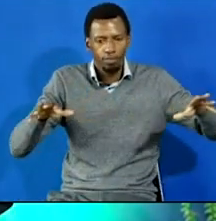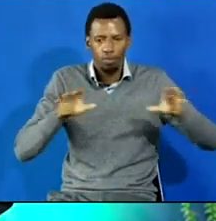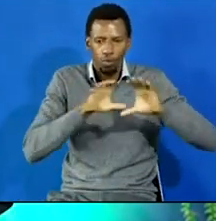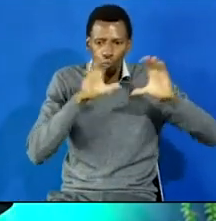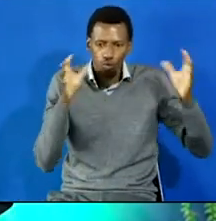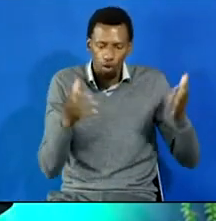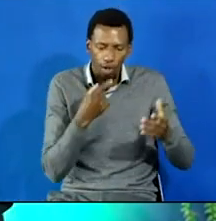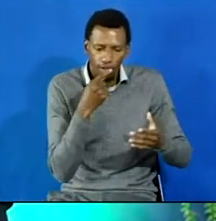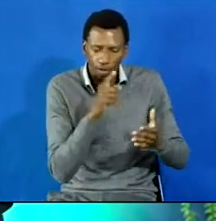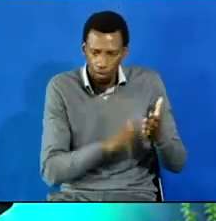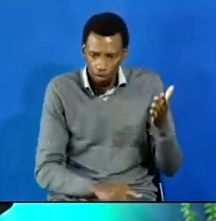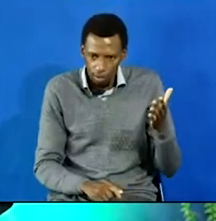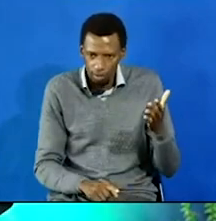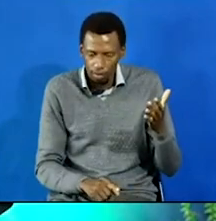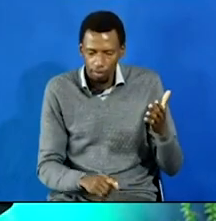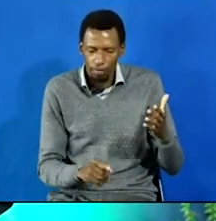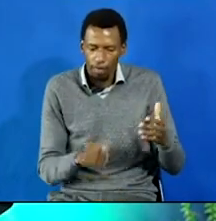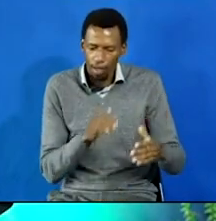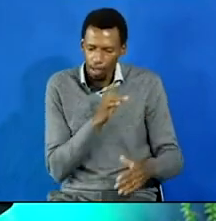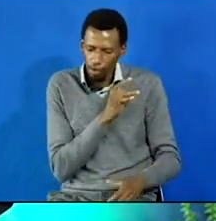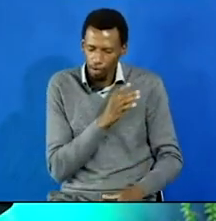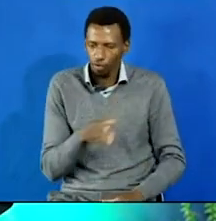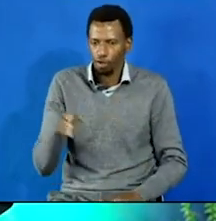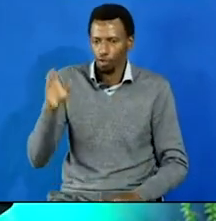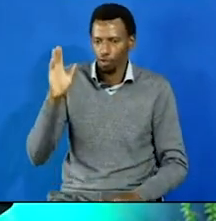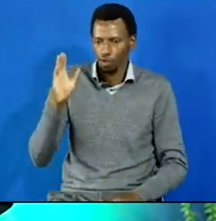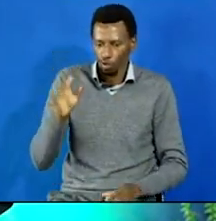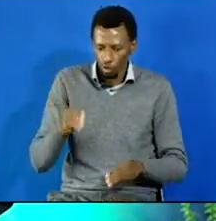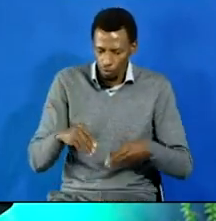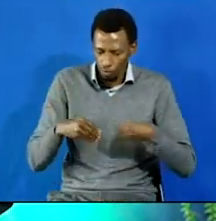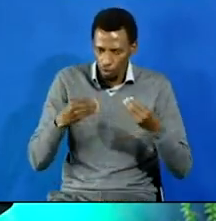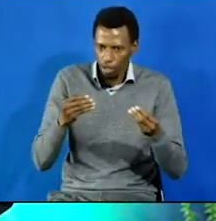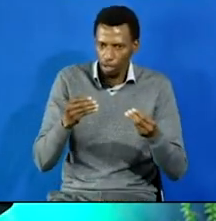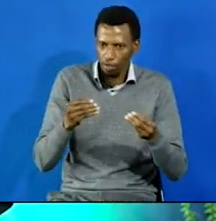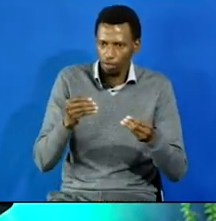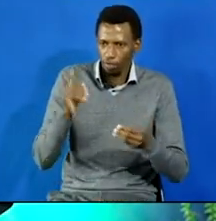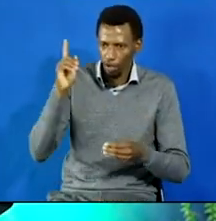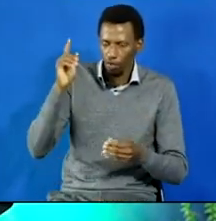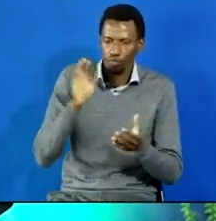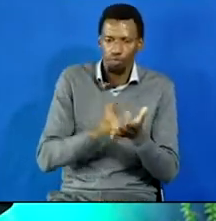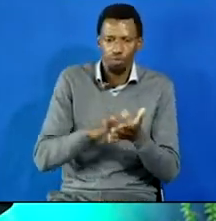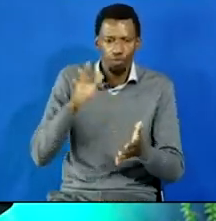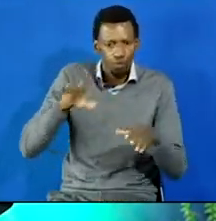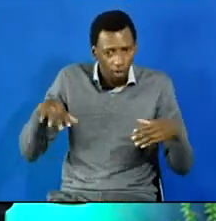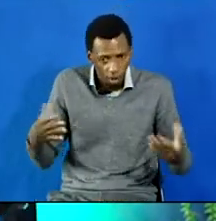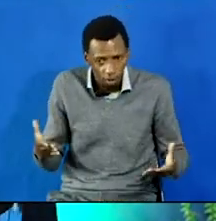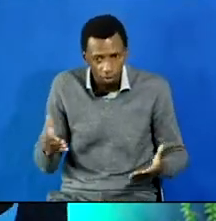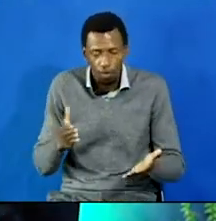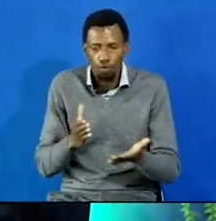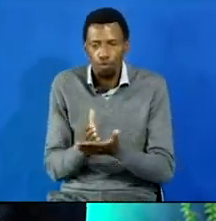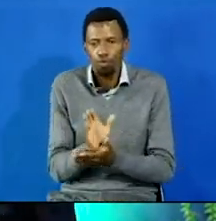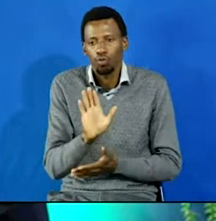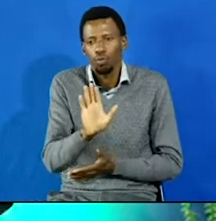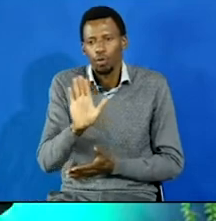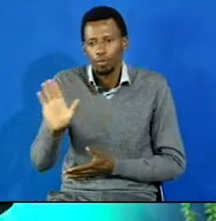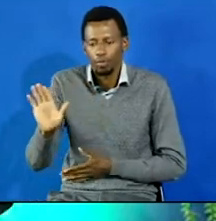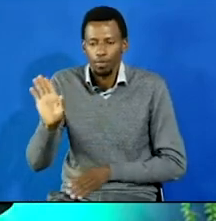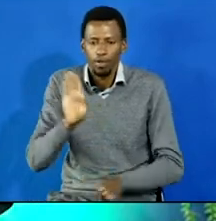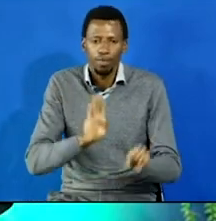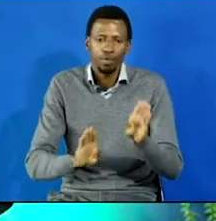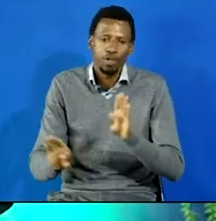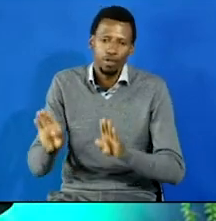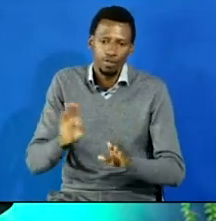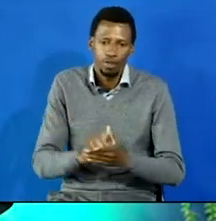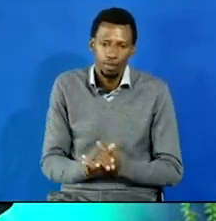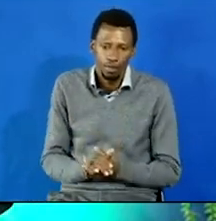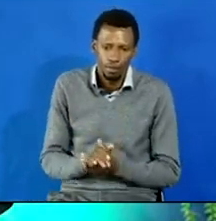God and to give him glory. And we'll do that through your lifestyle. In our quinquennium, these